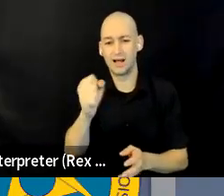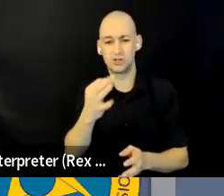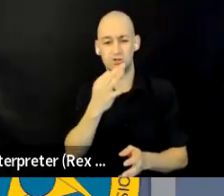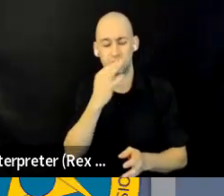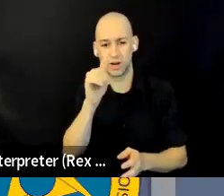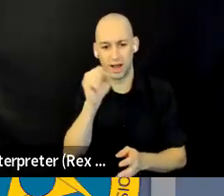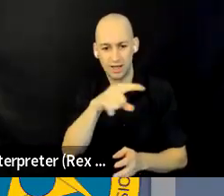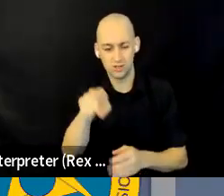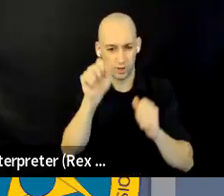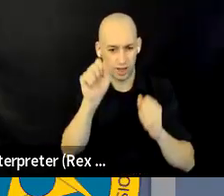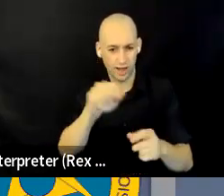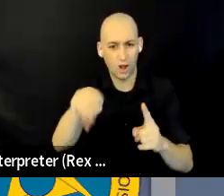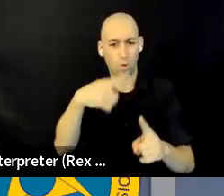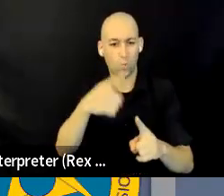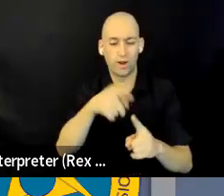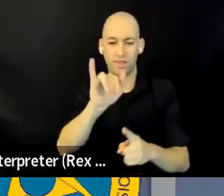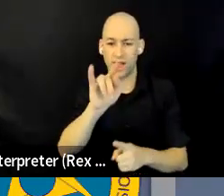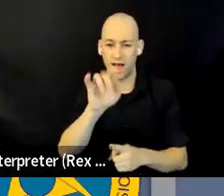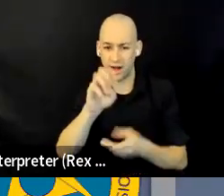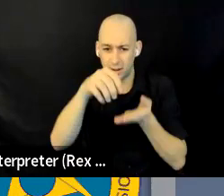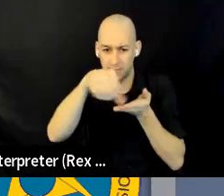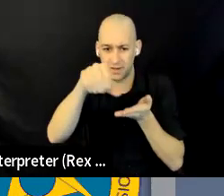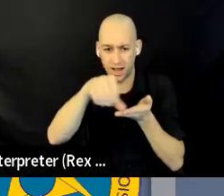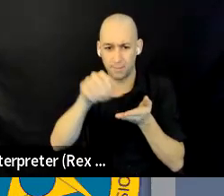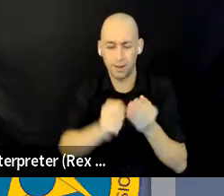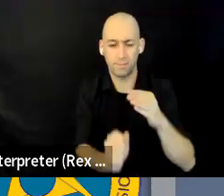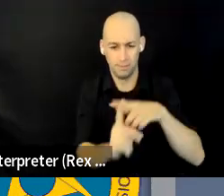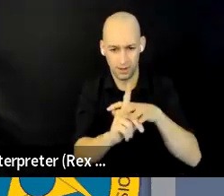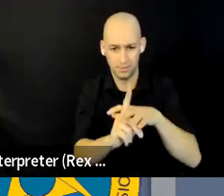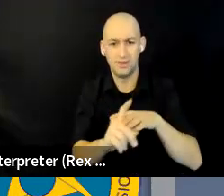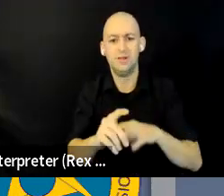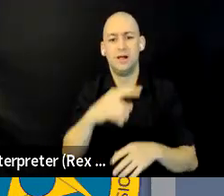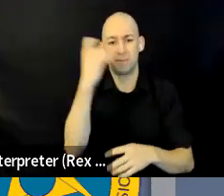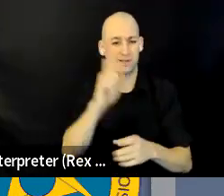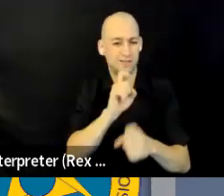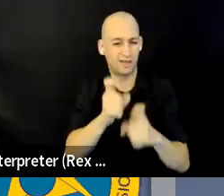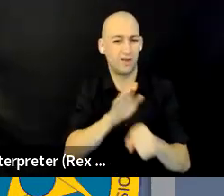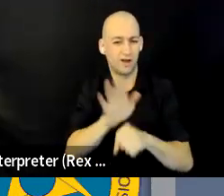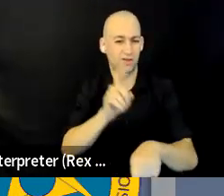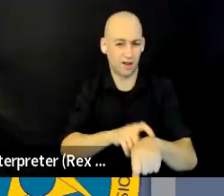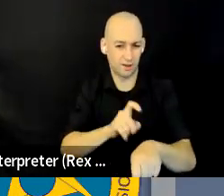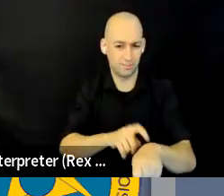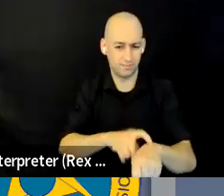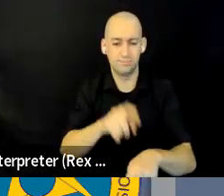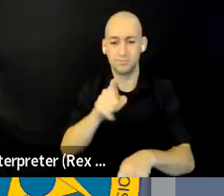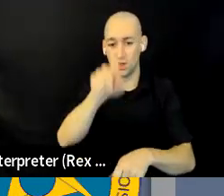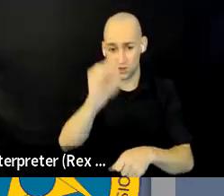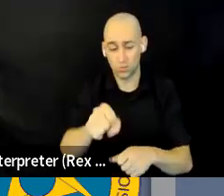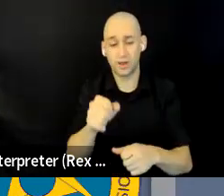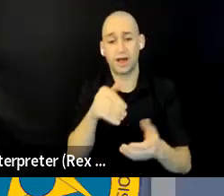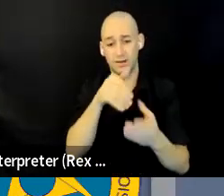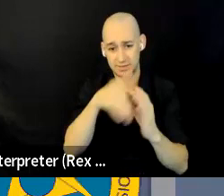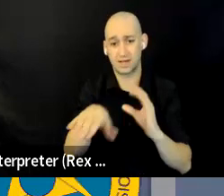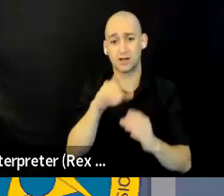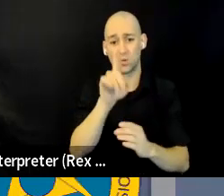time to acknowledge you. Committee staff will let you know when it's your turn to make a comment. Alternately, you may use the Q&A tab to submit your